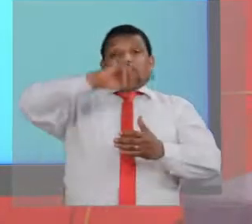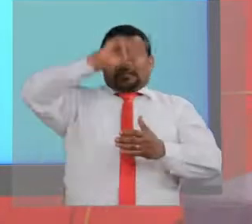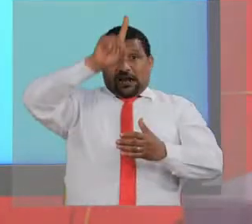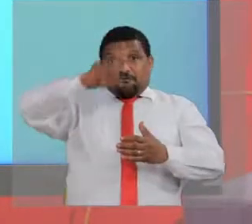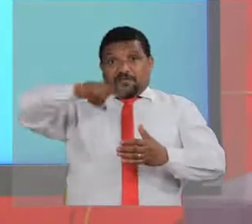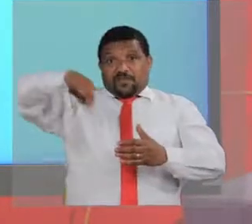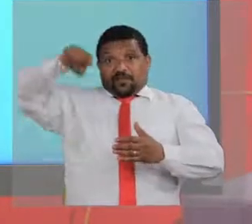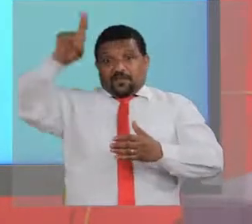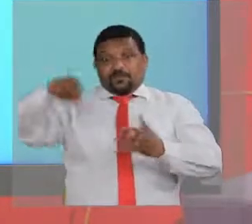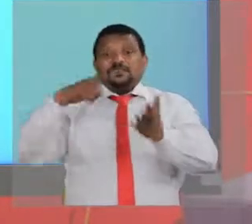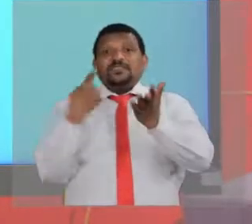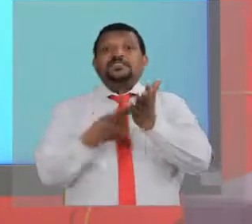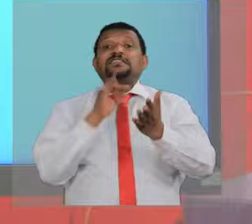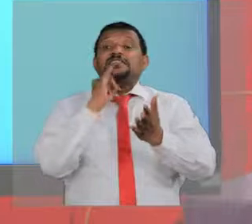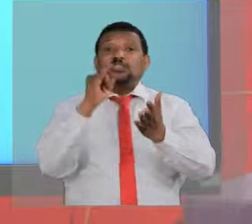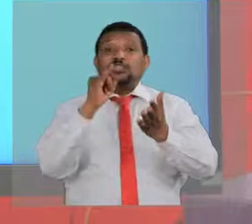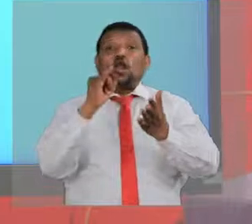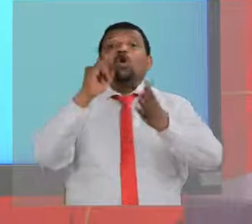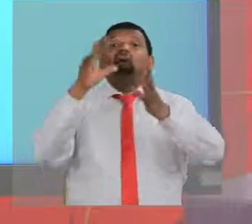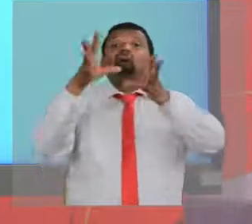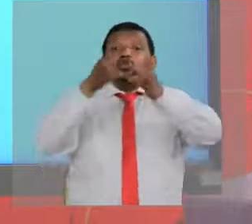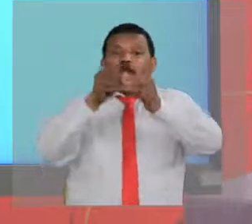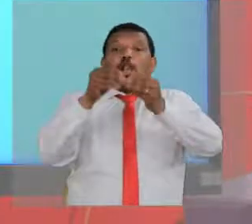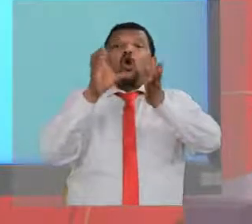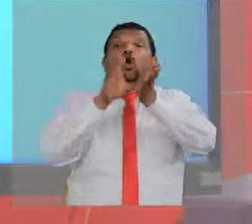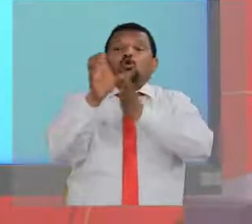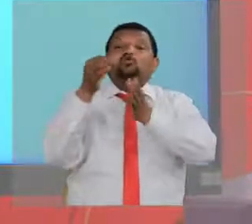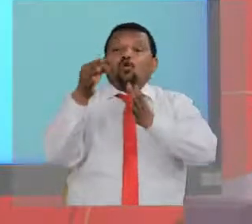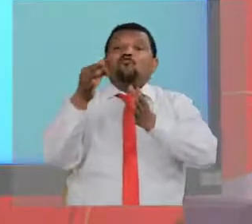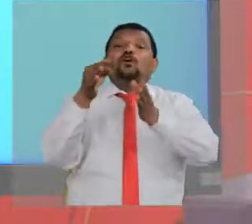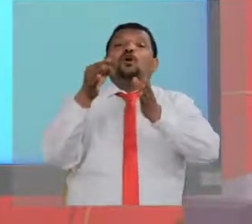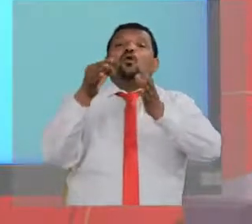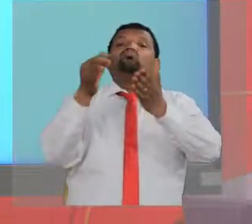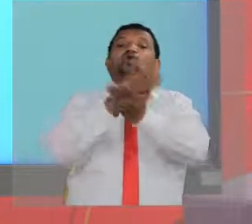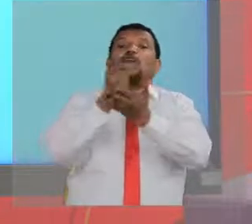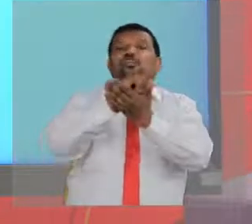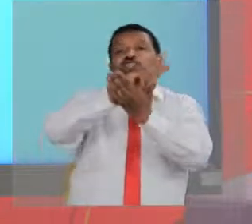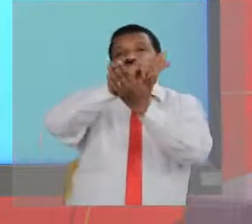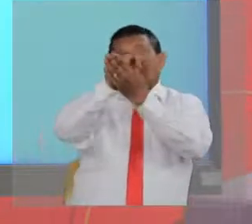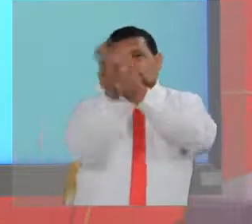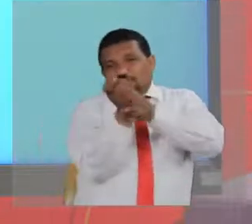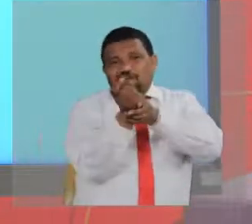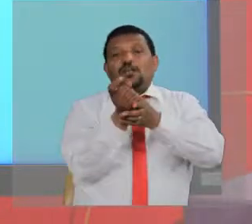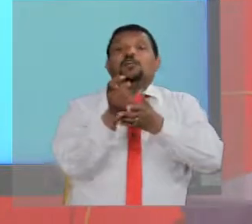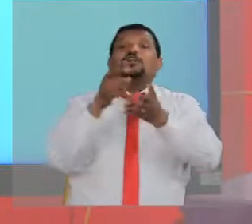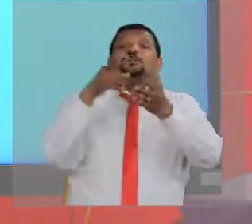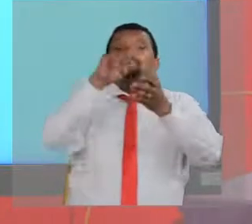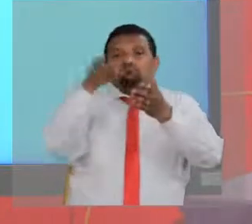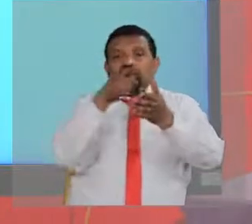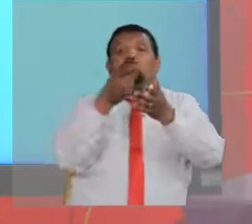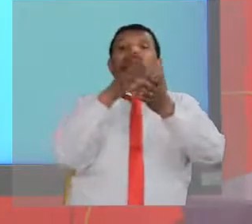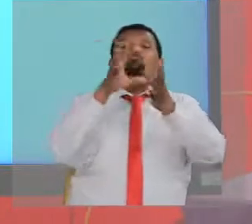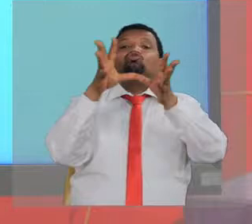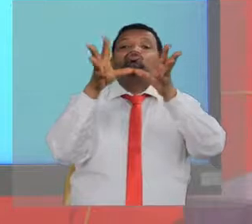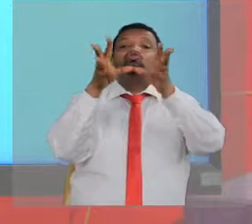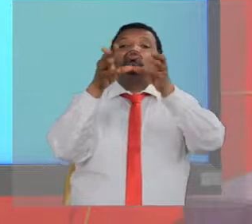Graphically, this is the total cost of production curve and this is the total variable cost of production